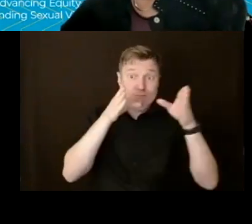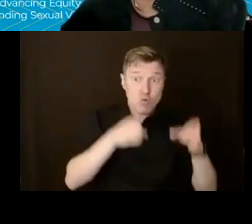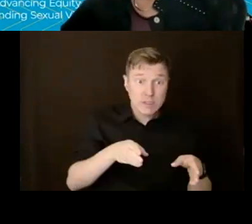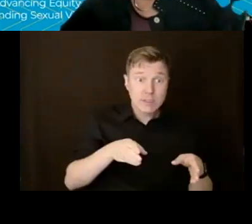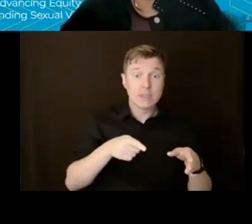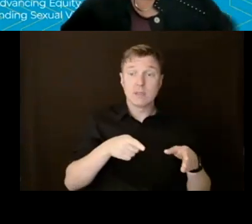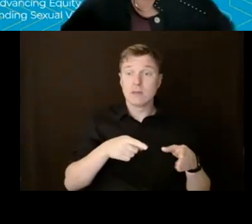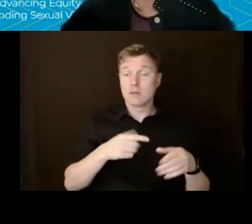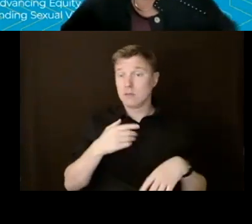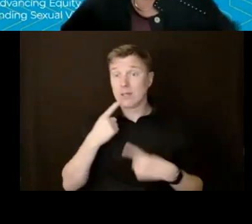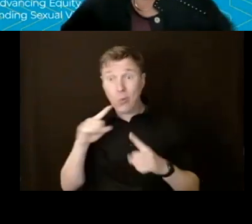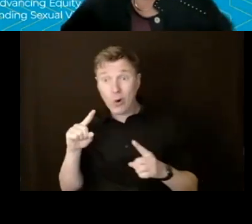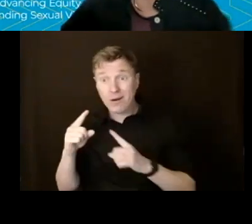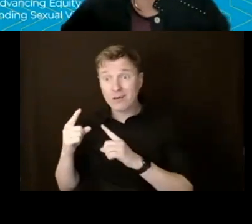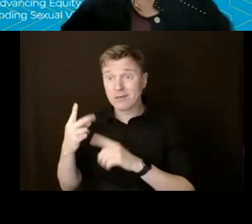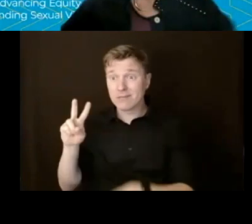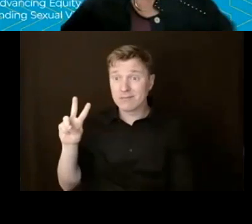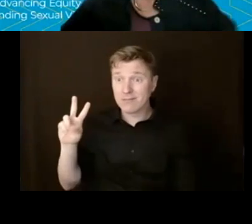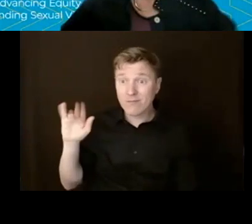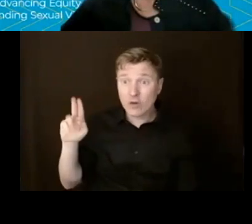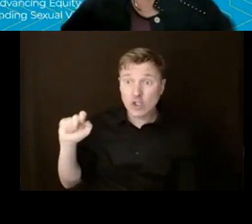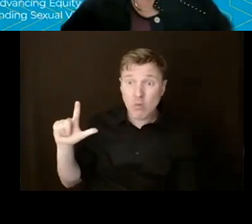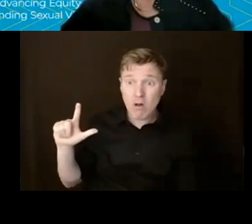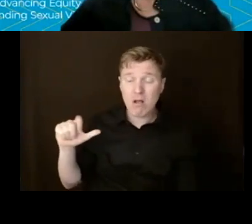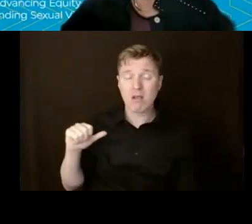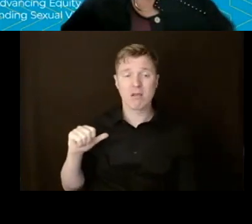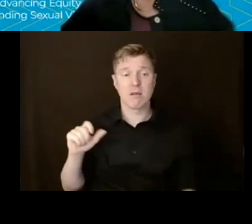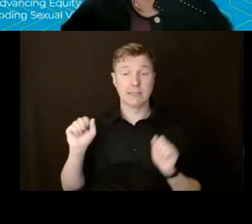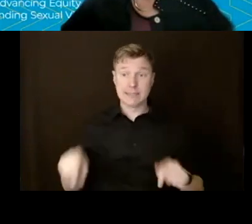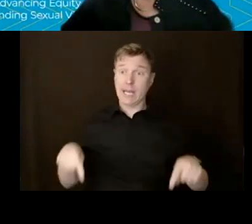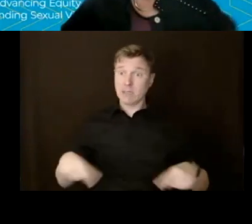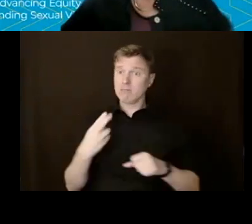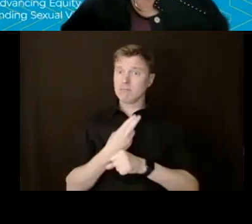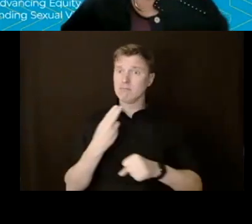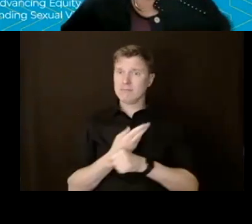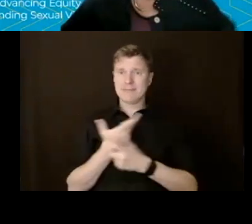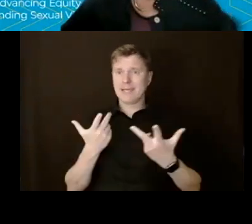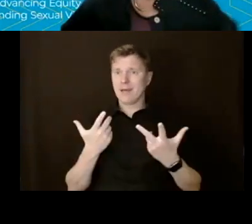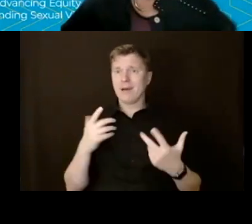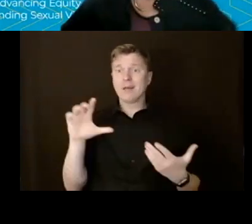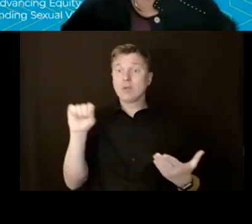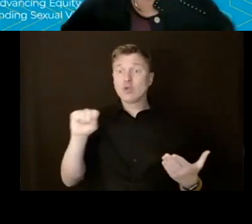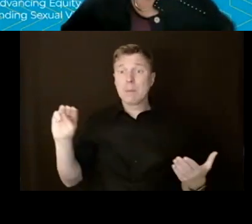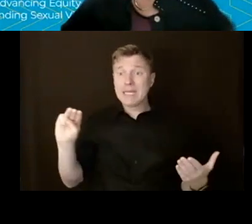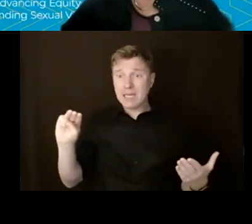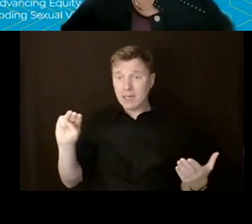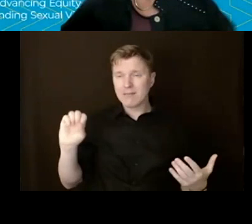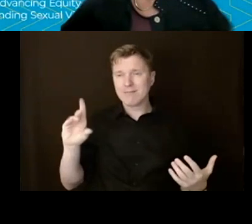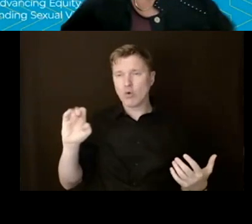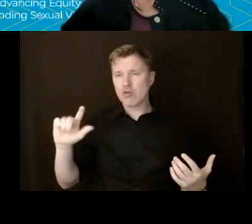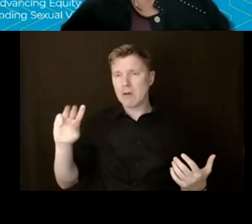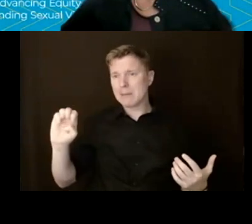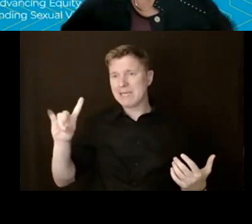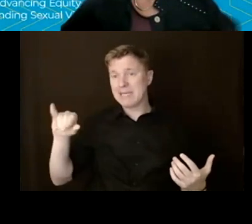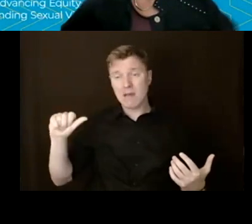work virtually? Can this strategy be used in like a social media campaign? Do y'all have any thoughts on